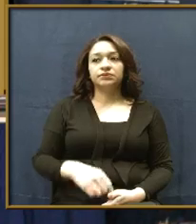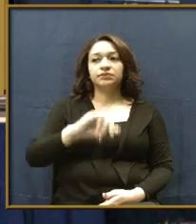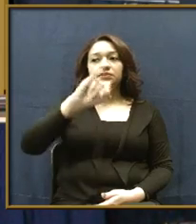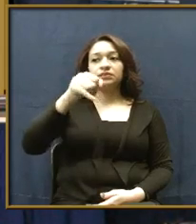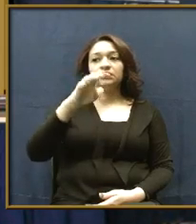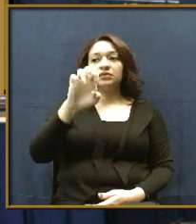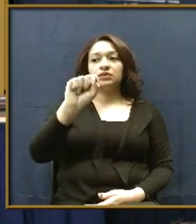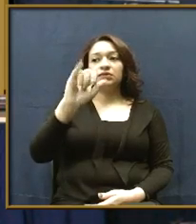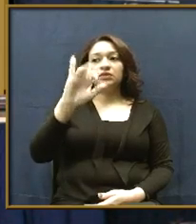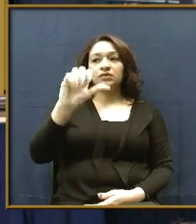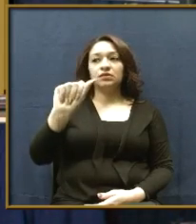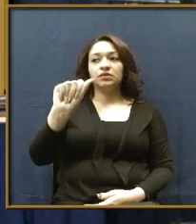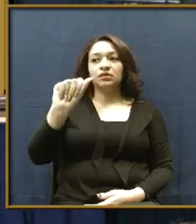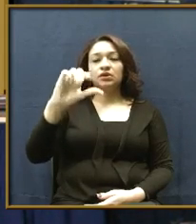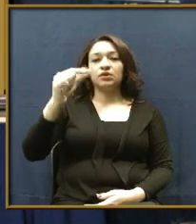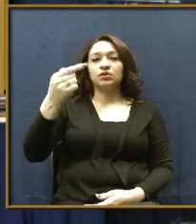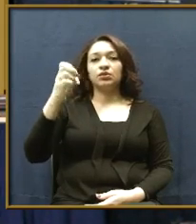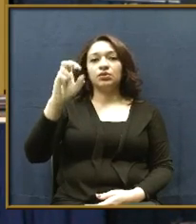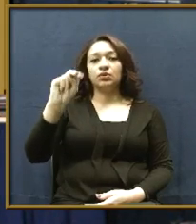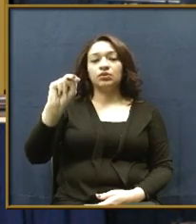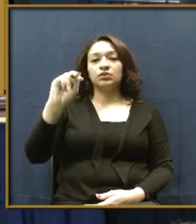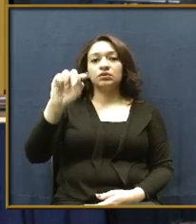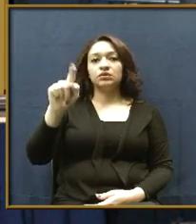Jessica Joanna Serrat Gonzalez.